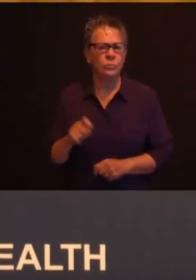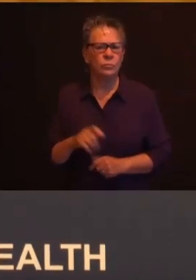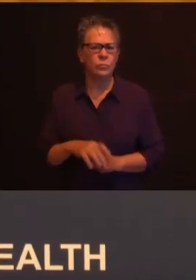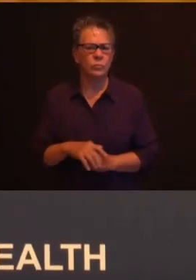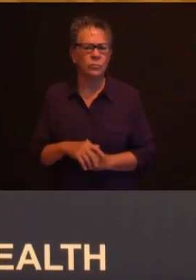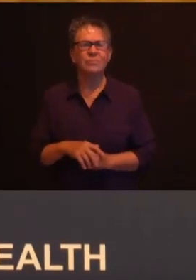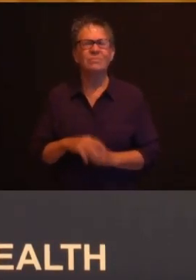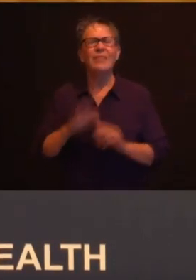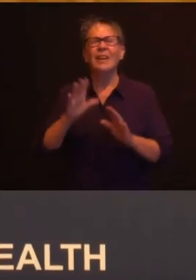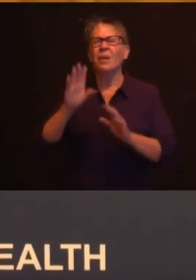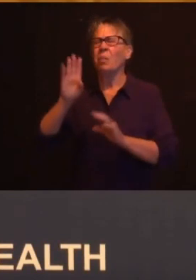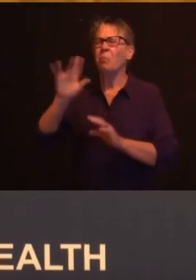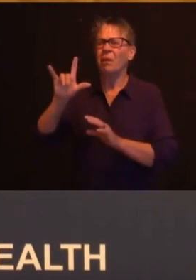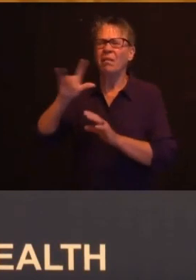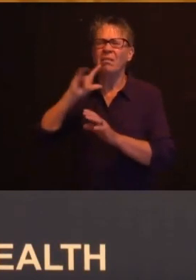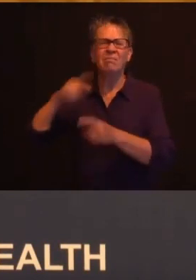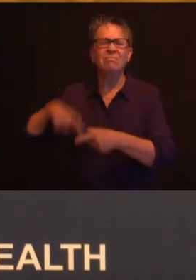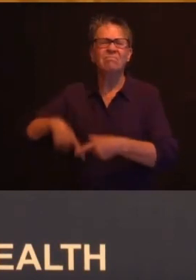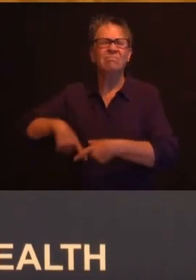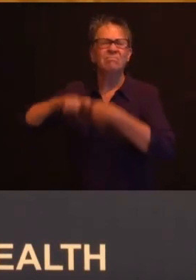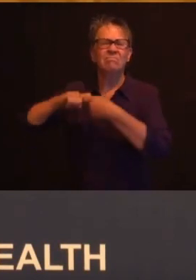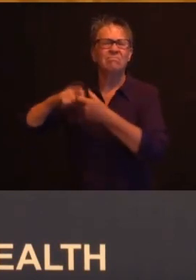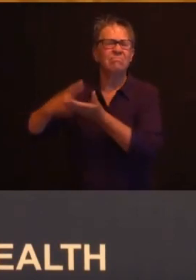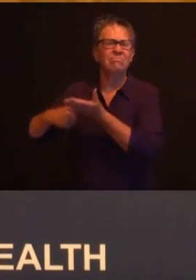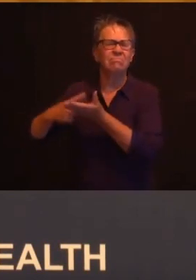our corrections communities, our